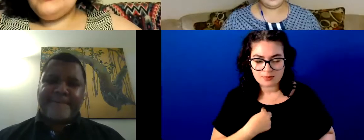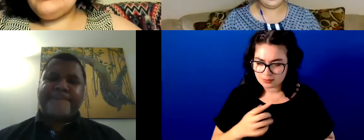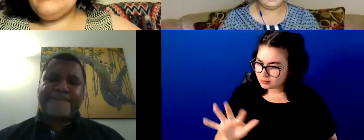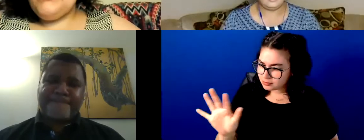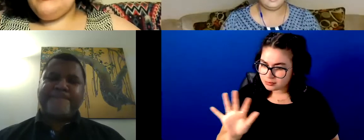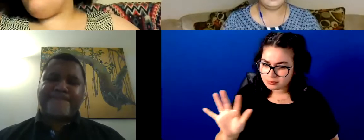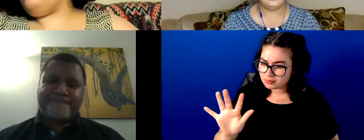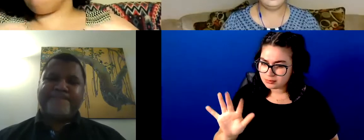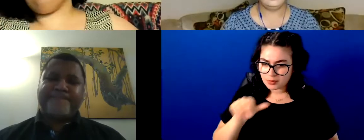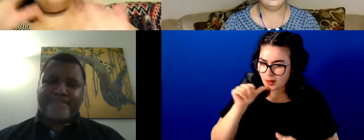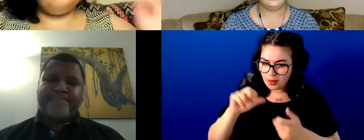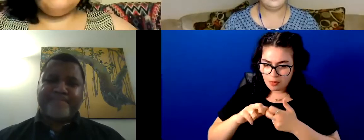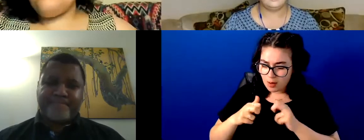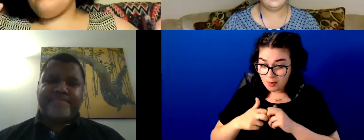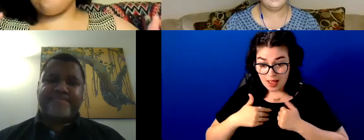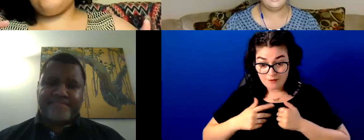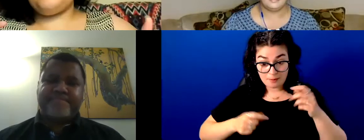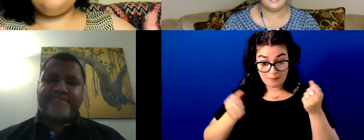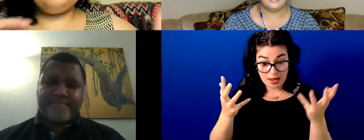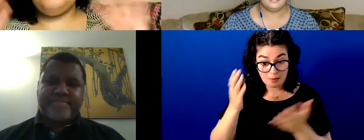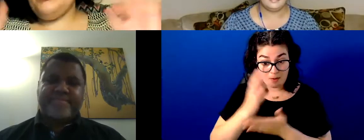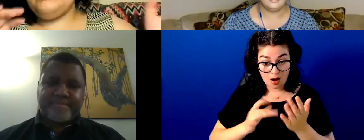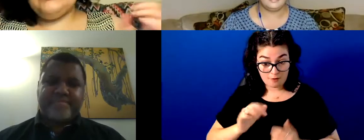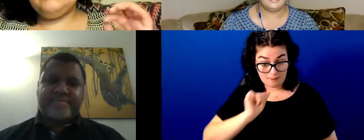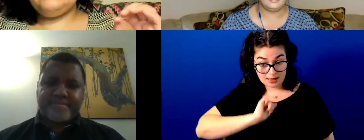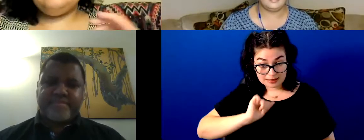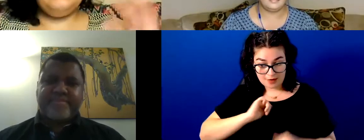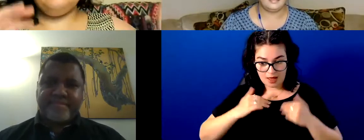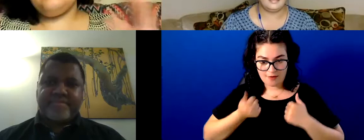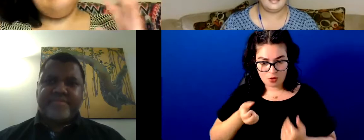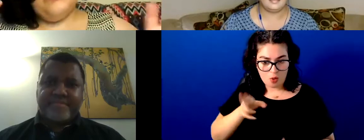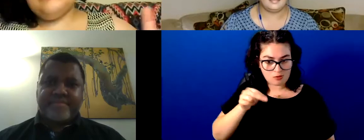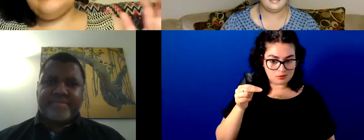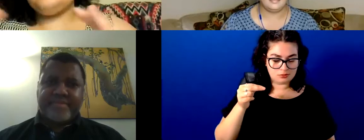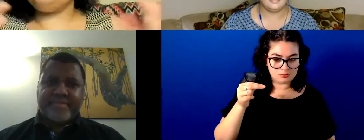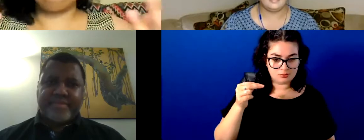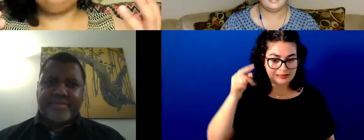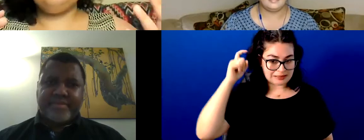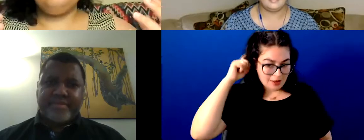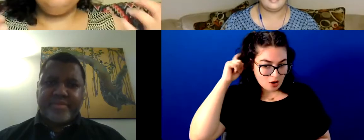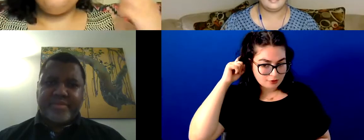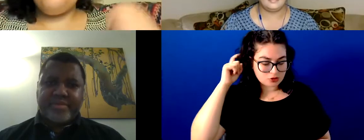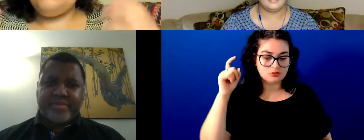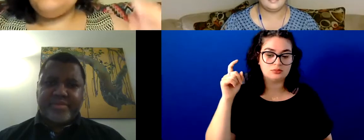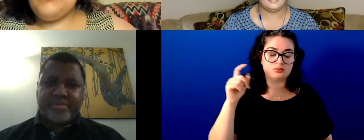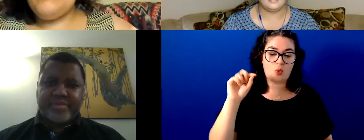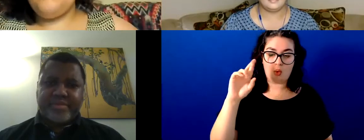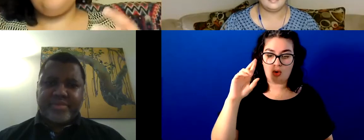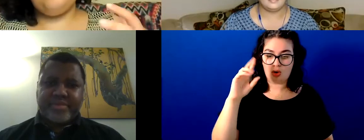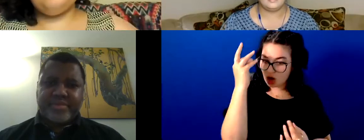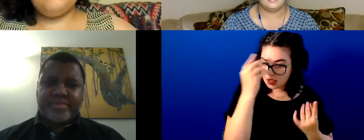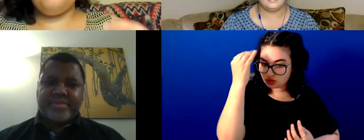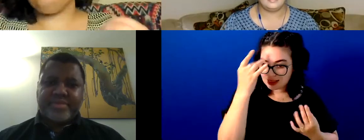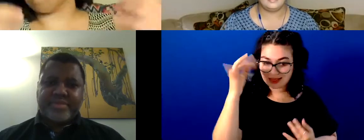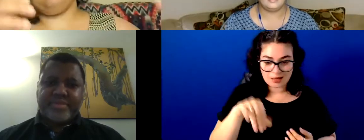multiple pieces of me that all collectively have their own like subconsciousness and collective consciousness isn't what I'm struggling with.